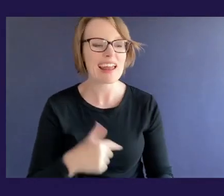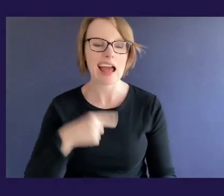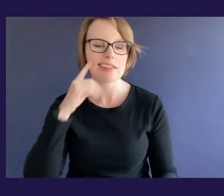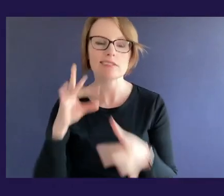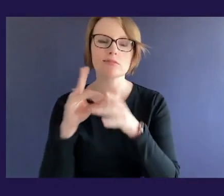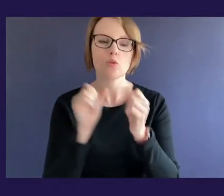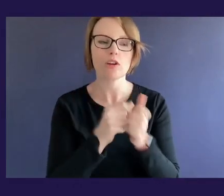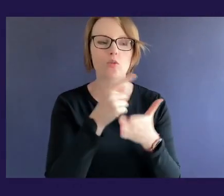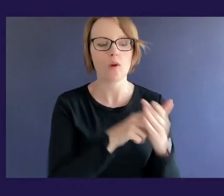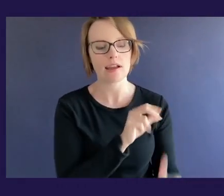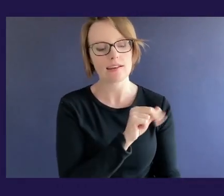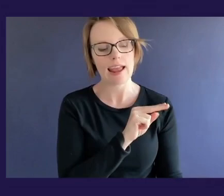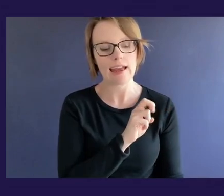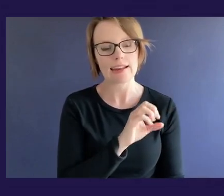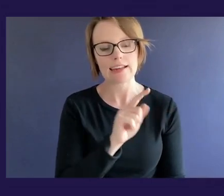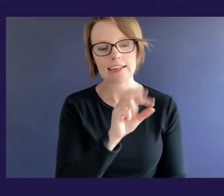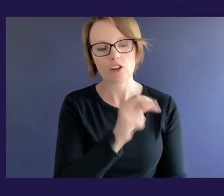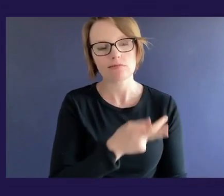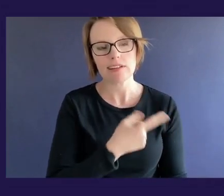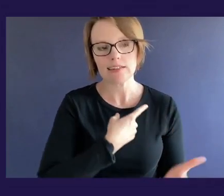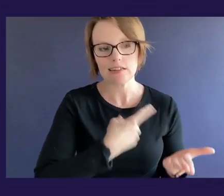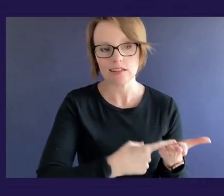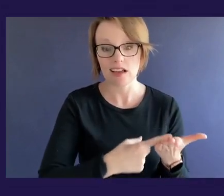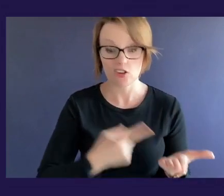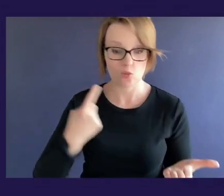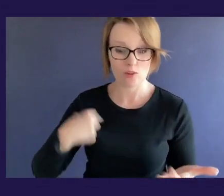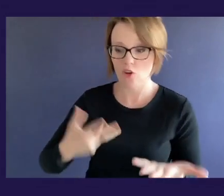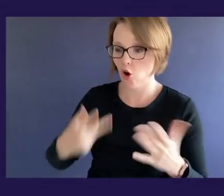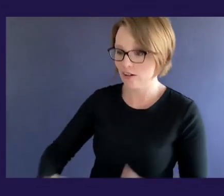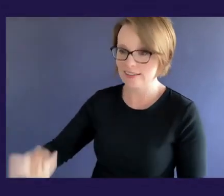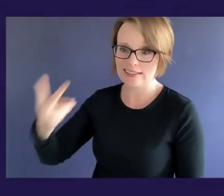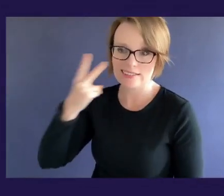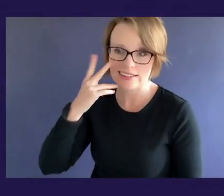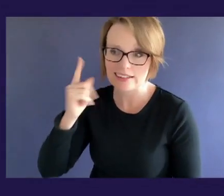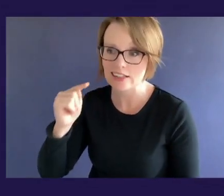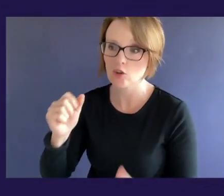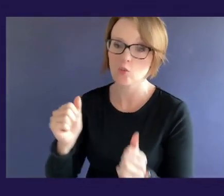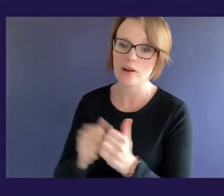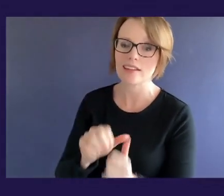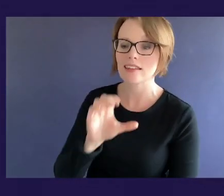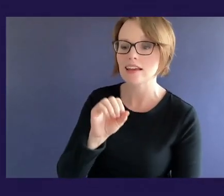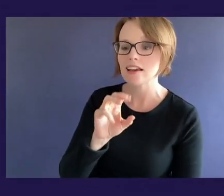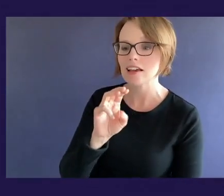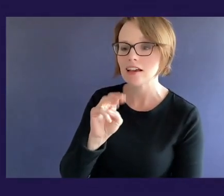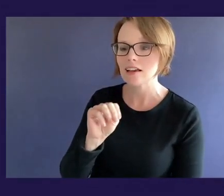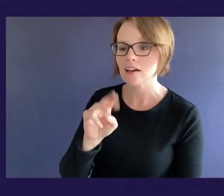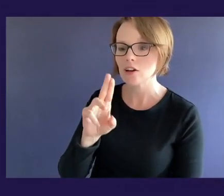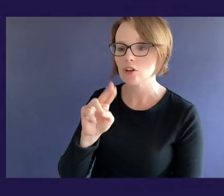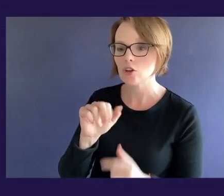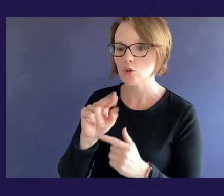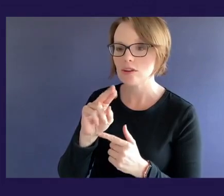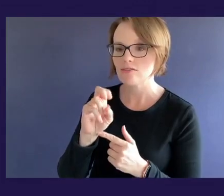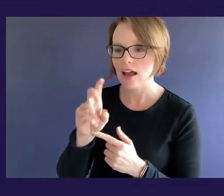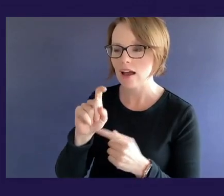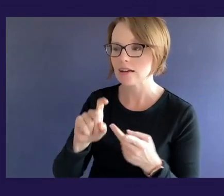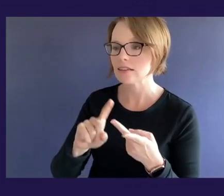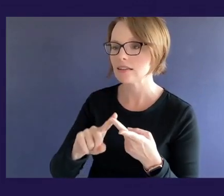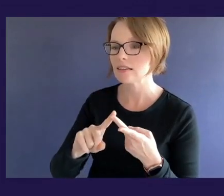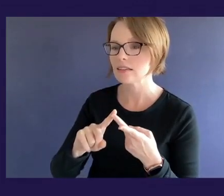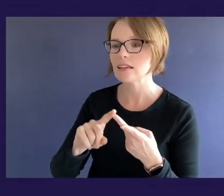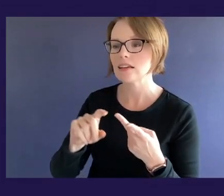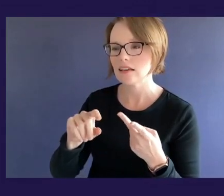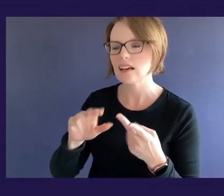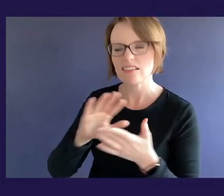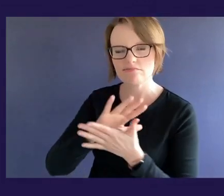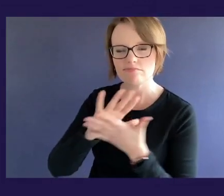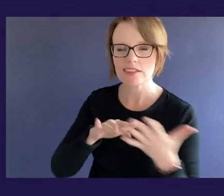Is we've seen it in Communivax and CommuniHealth studies and multiple other studies, particularly during the